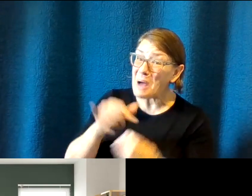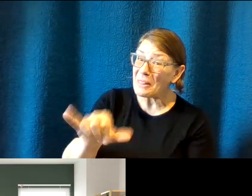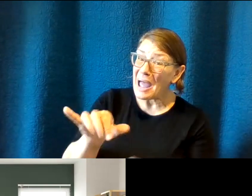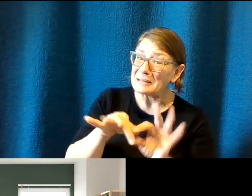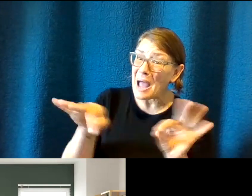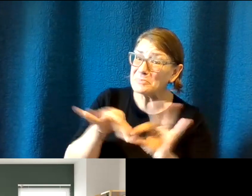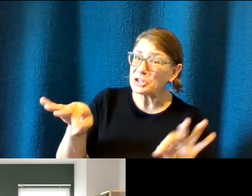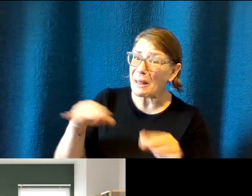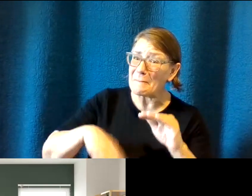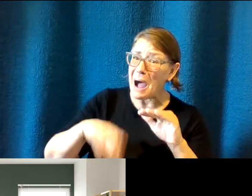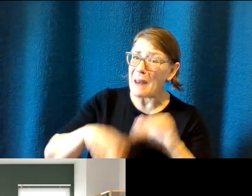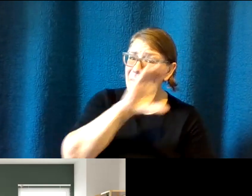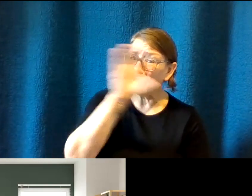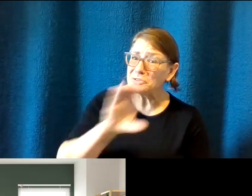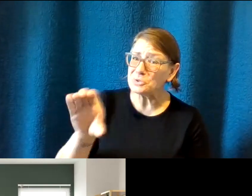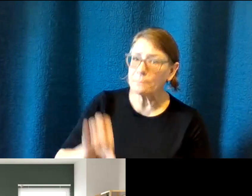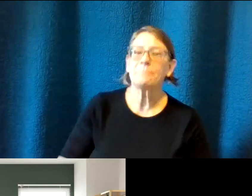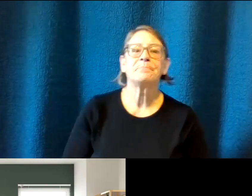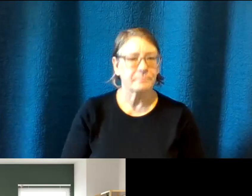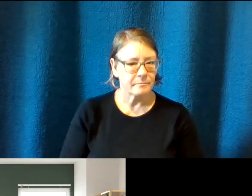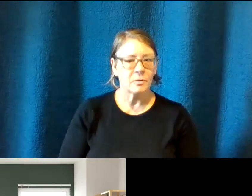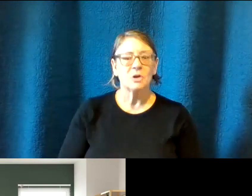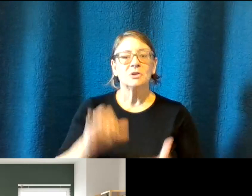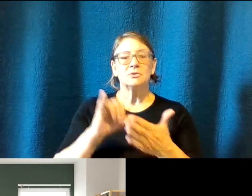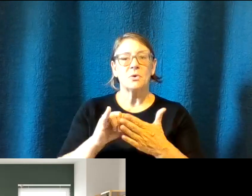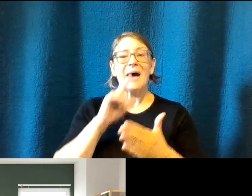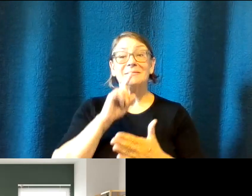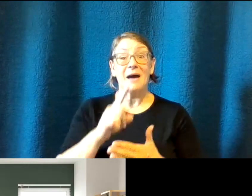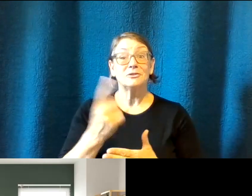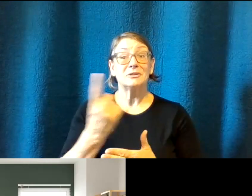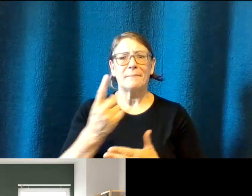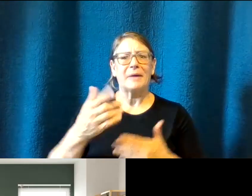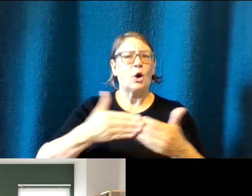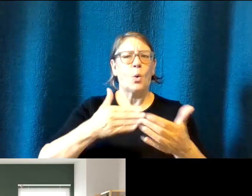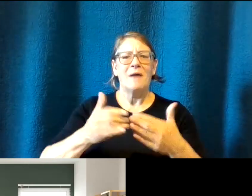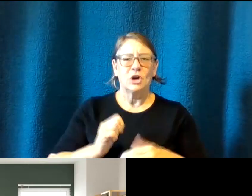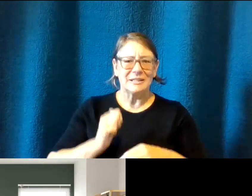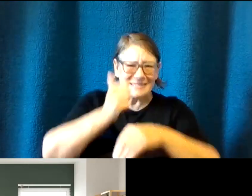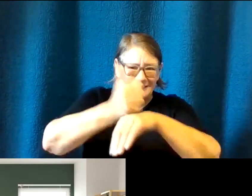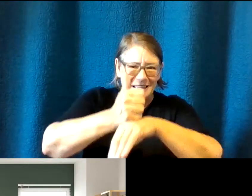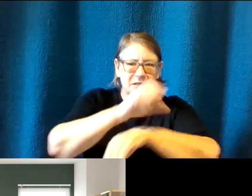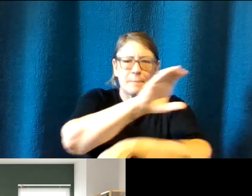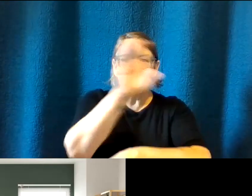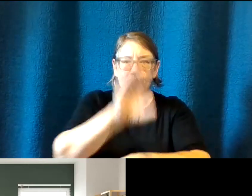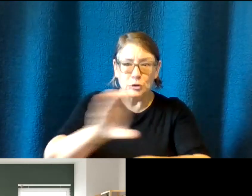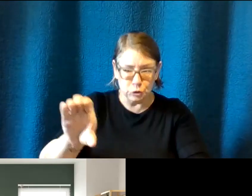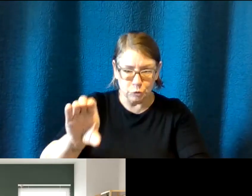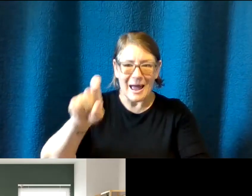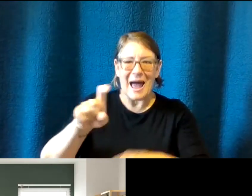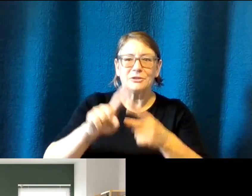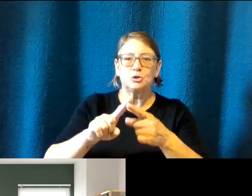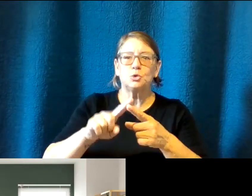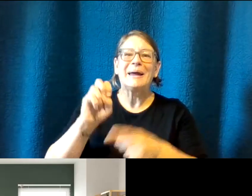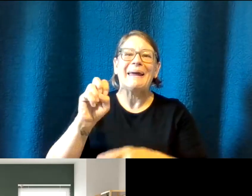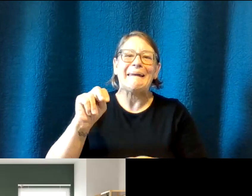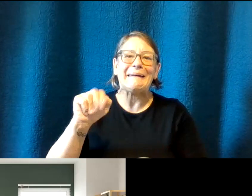that entailed. So that's actually something whoever is setting up the Zoom has to enable